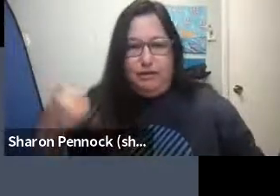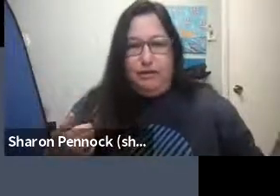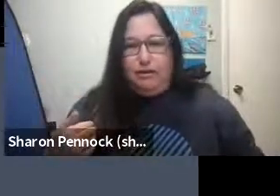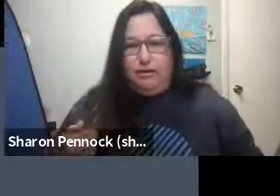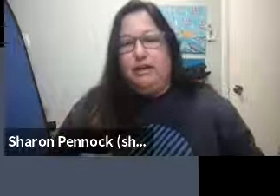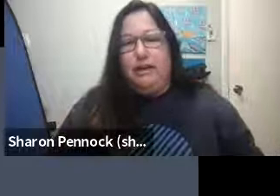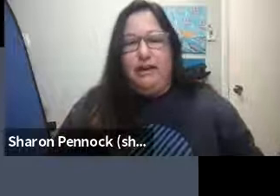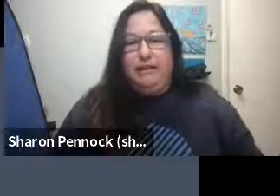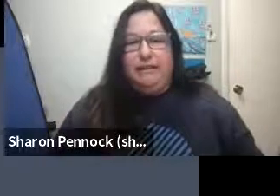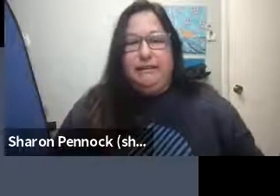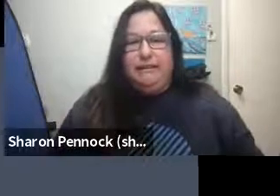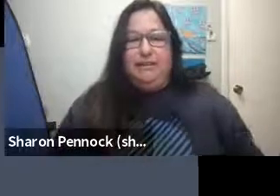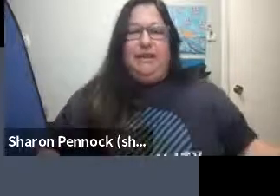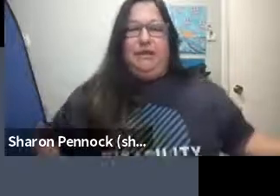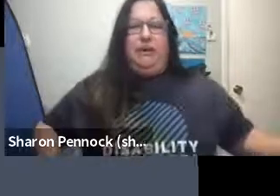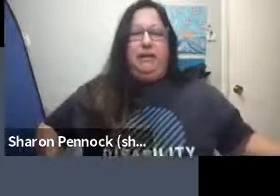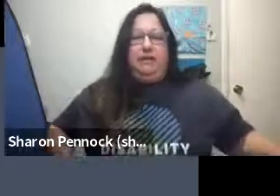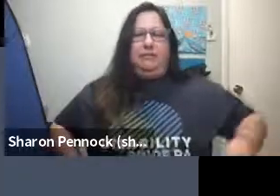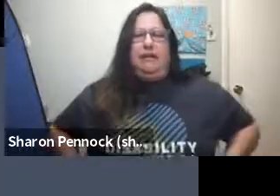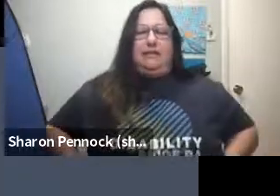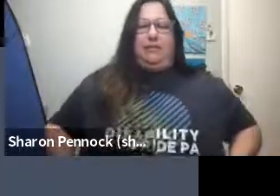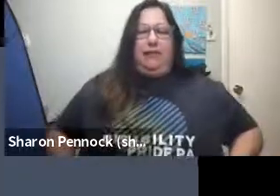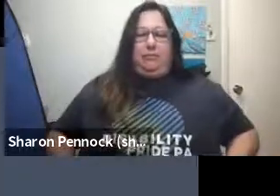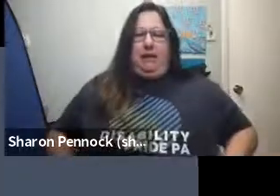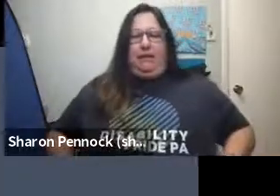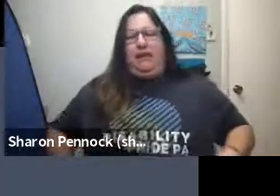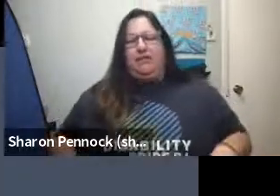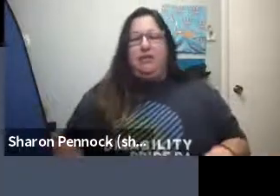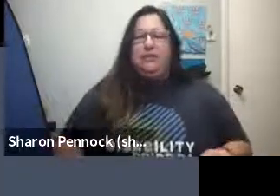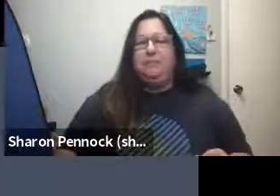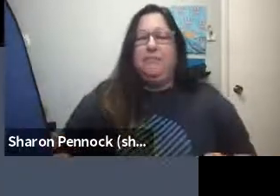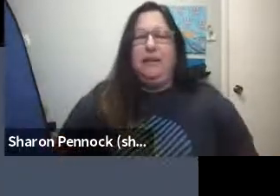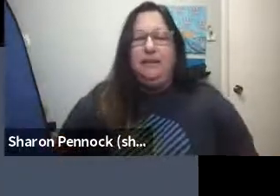with long, dark hair, and I am wearing my Disability Pride PA